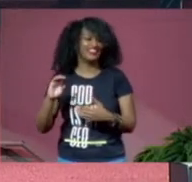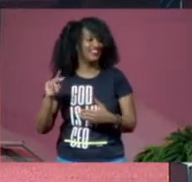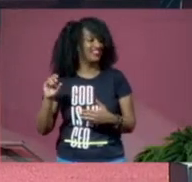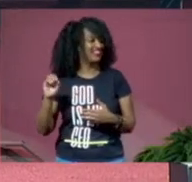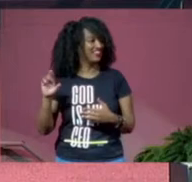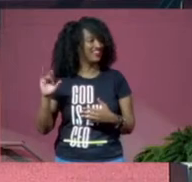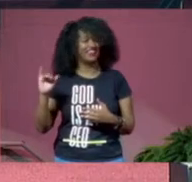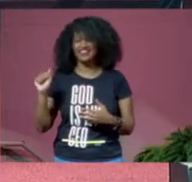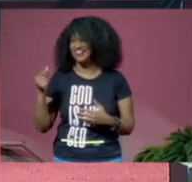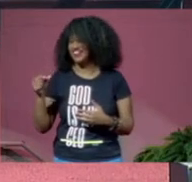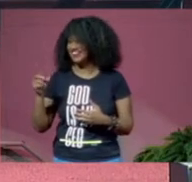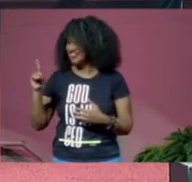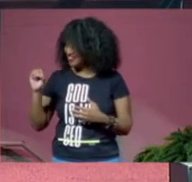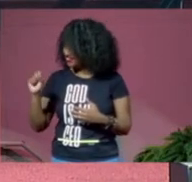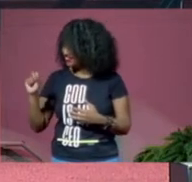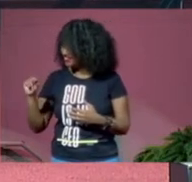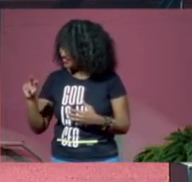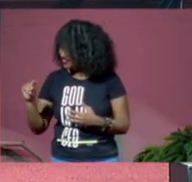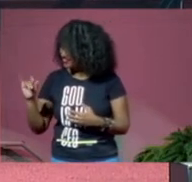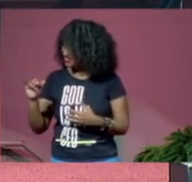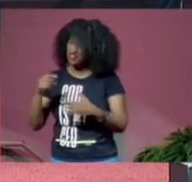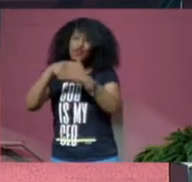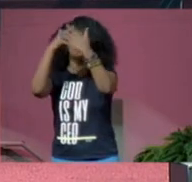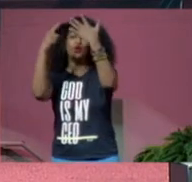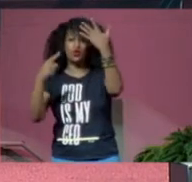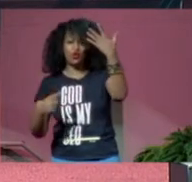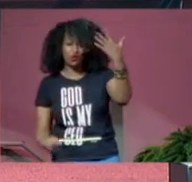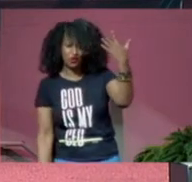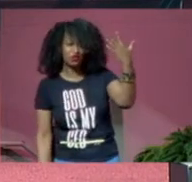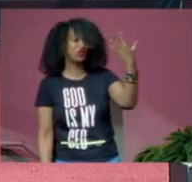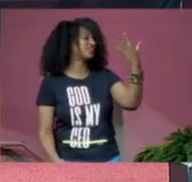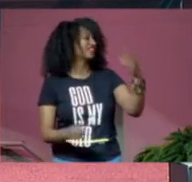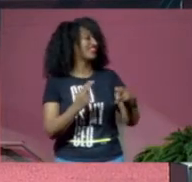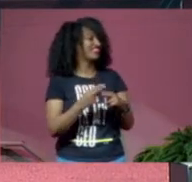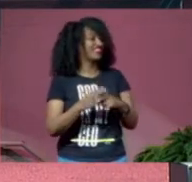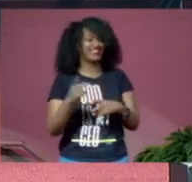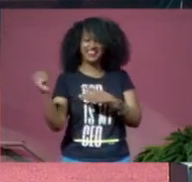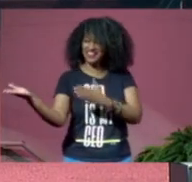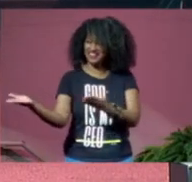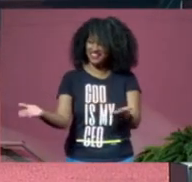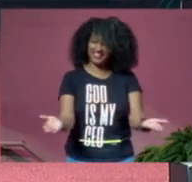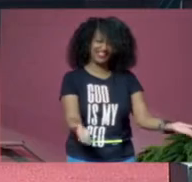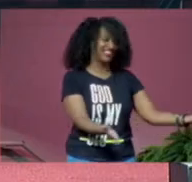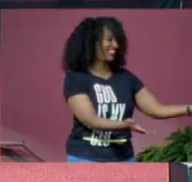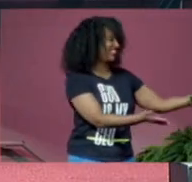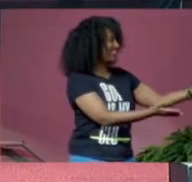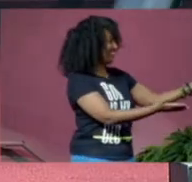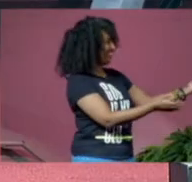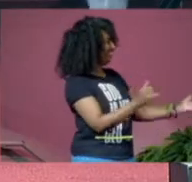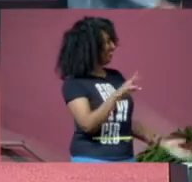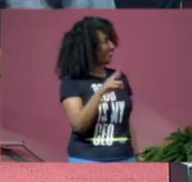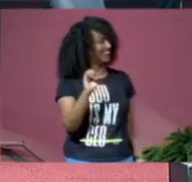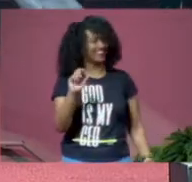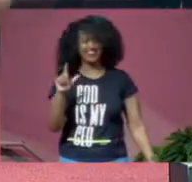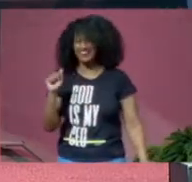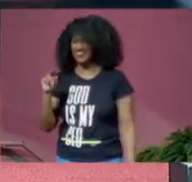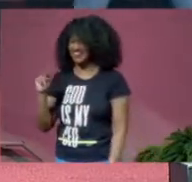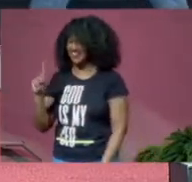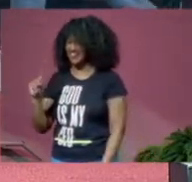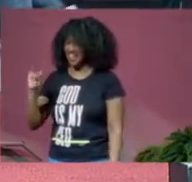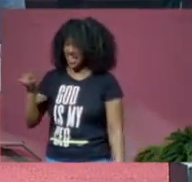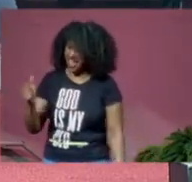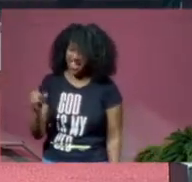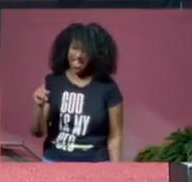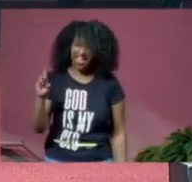Smith-Jackson, Destiny Cromer, Dorian Ross, Haley Hall, Ireland Robinson, Jade Mitchell, I can't hear